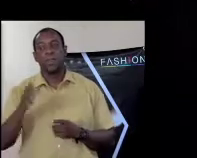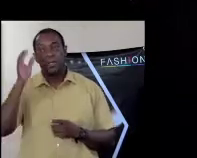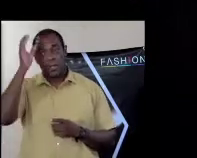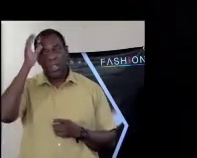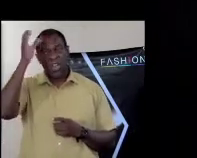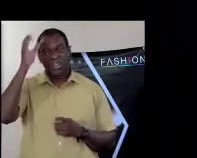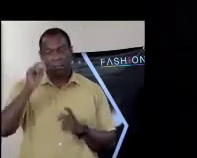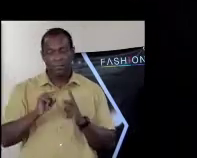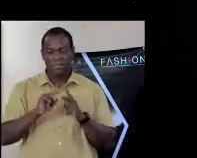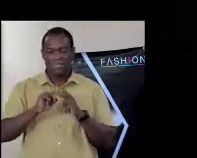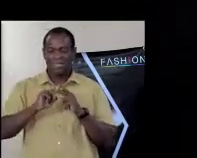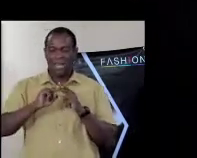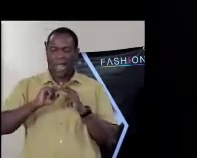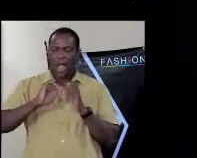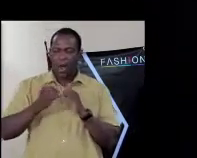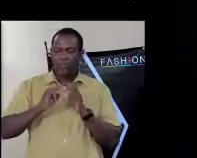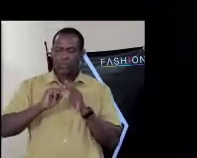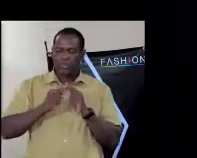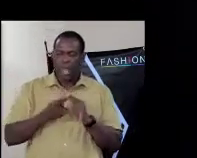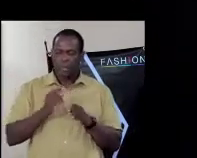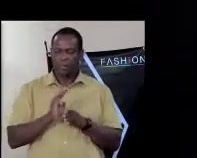businesses,